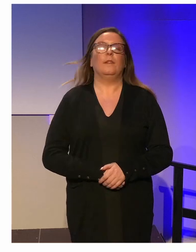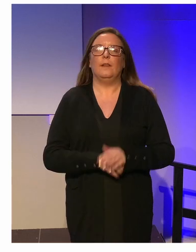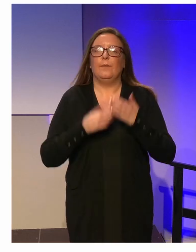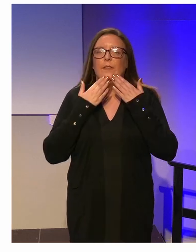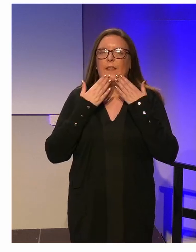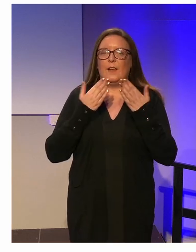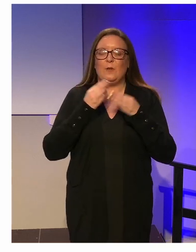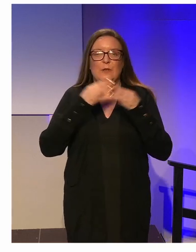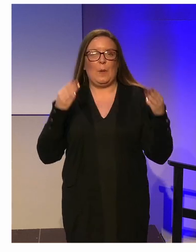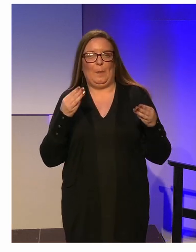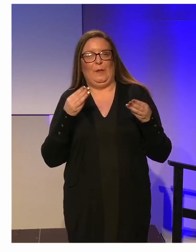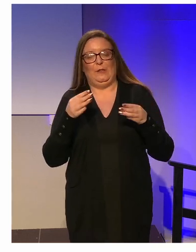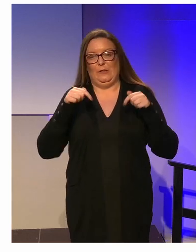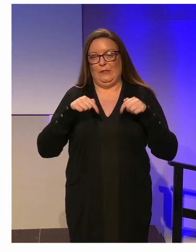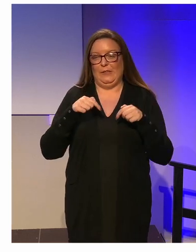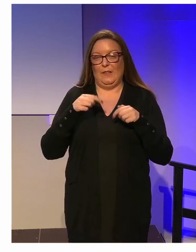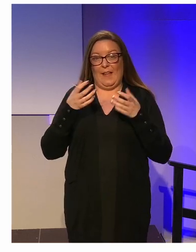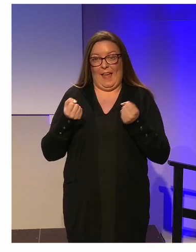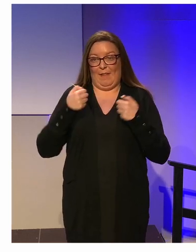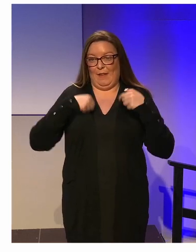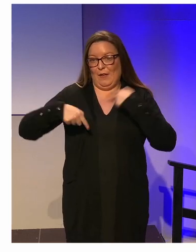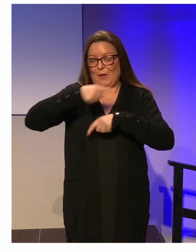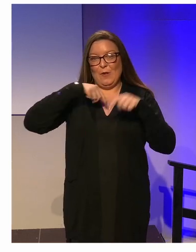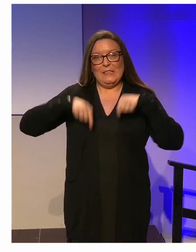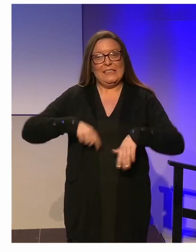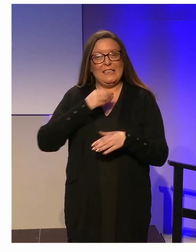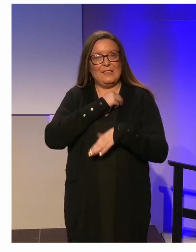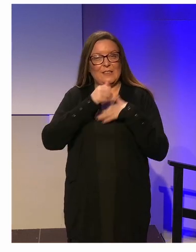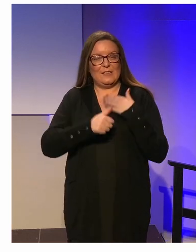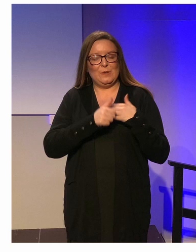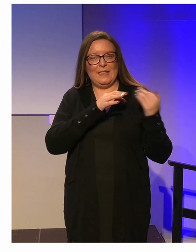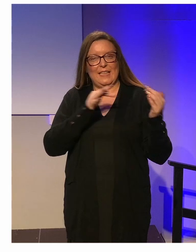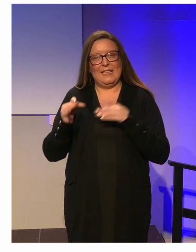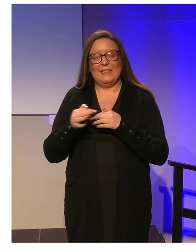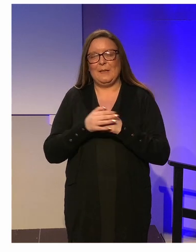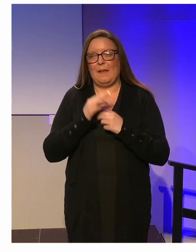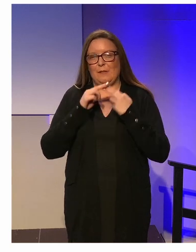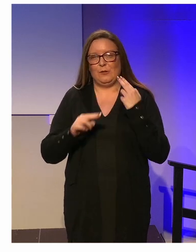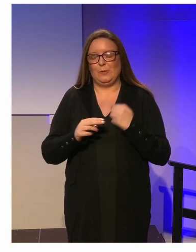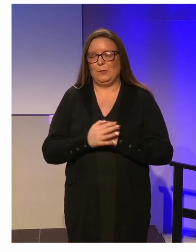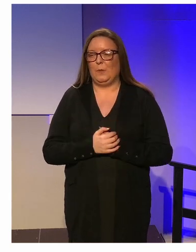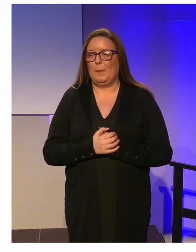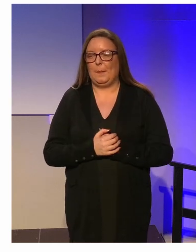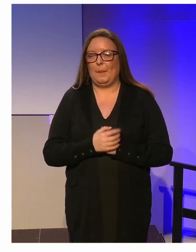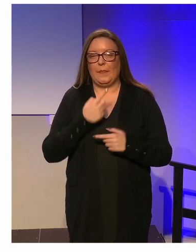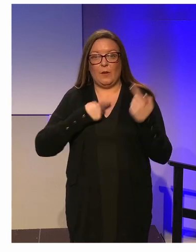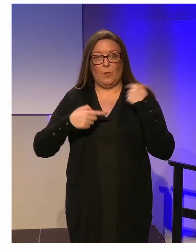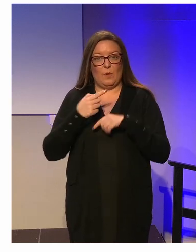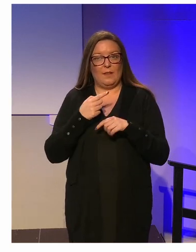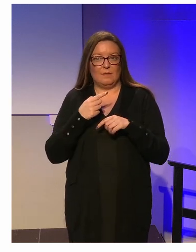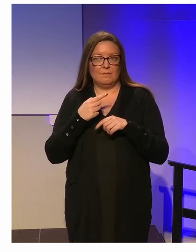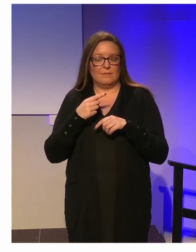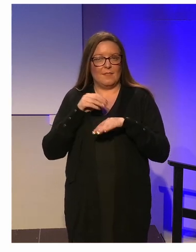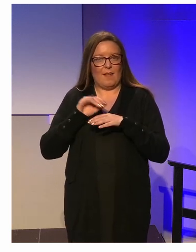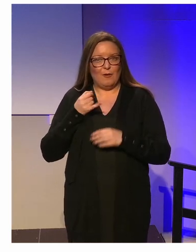Thank you so much for having us here this afternoon. We are on a journey, I think,